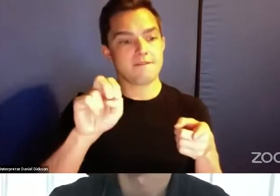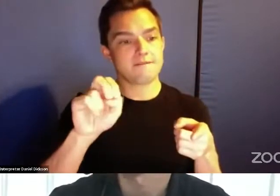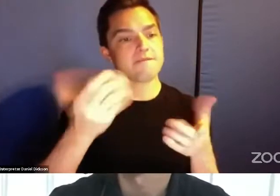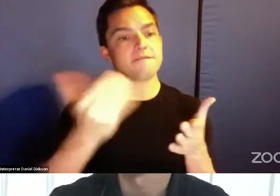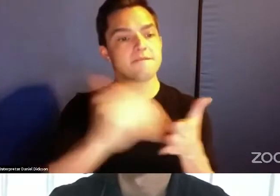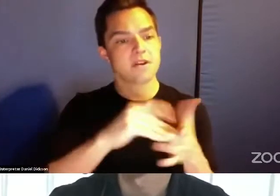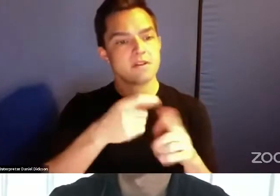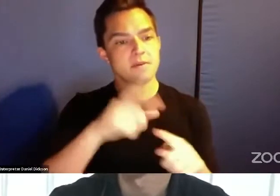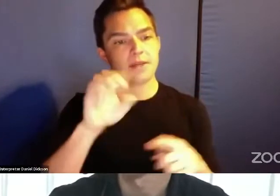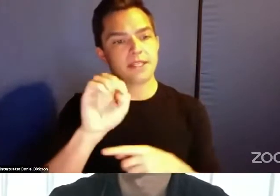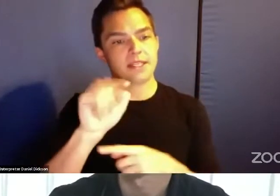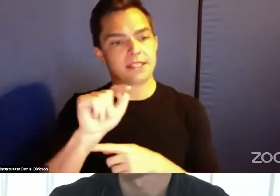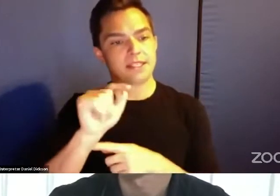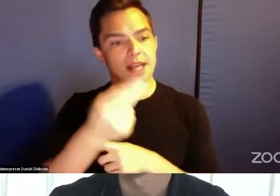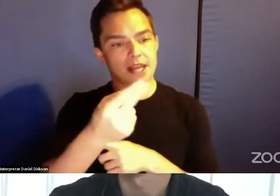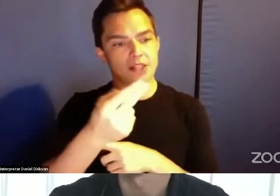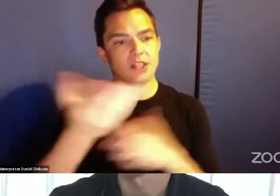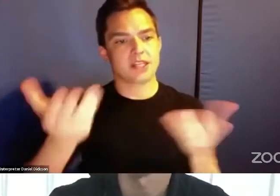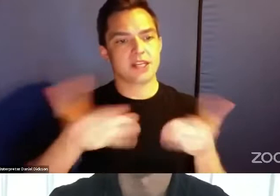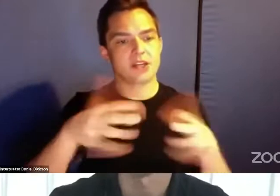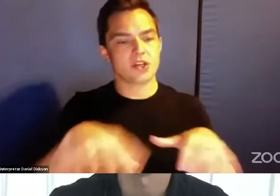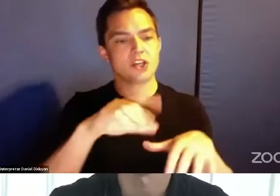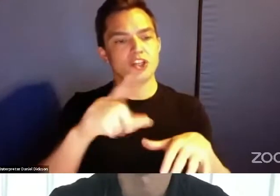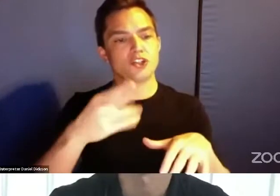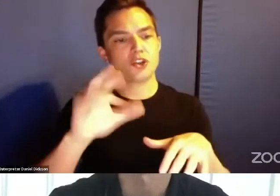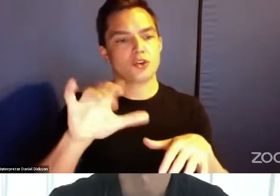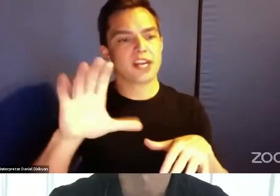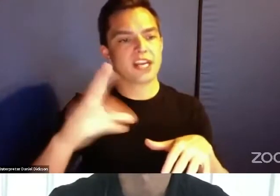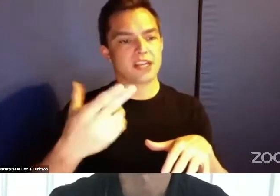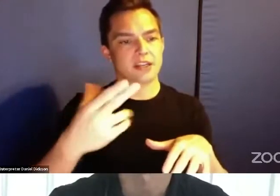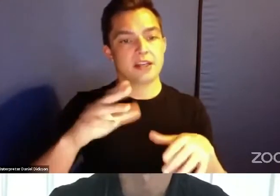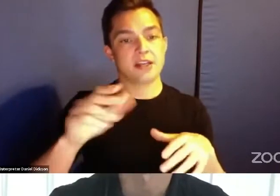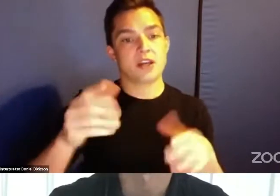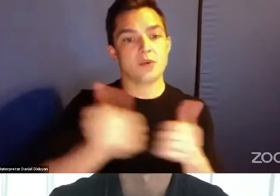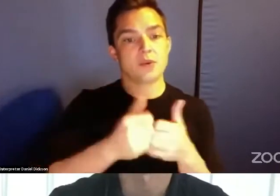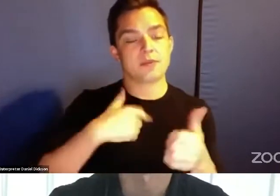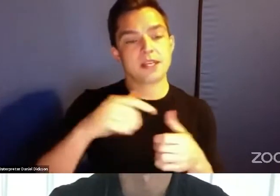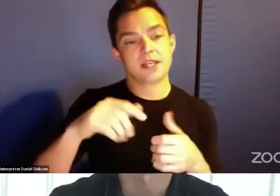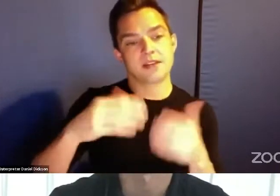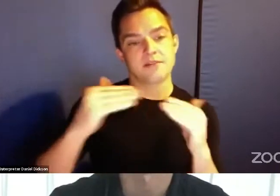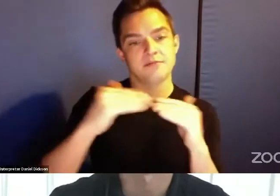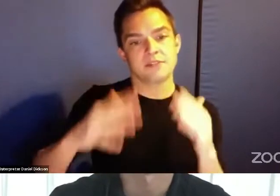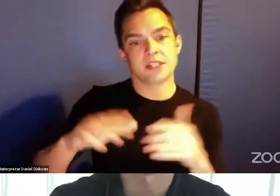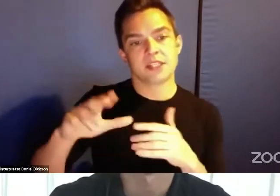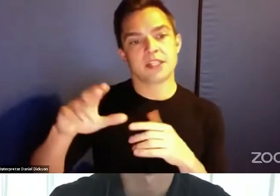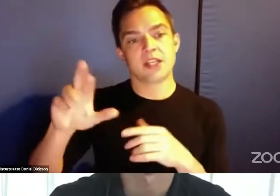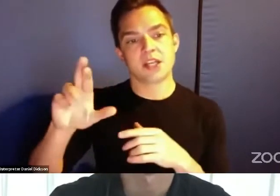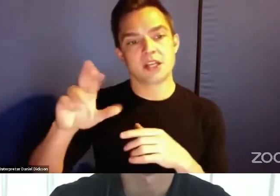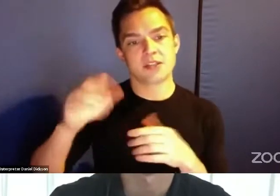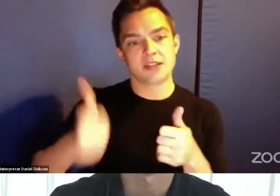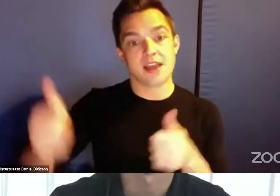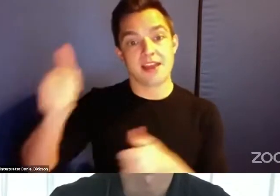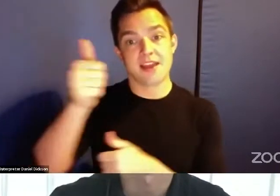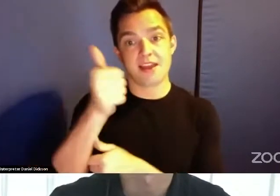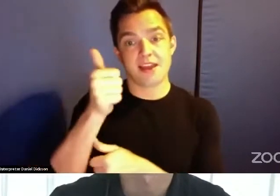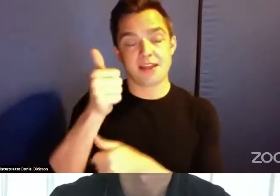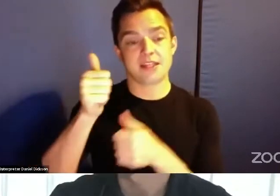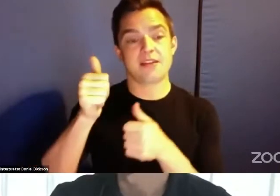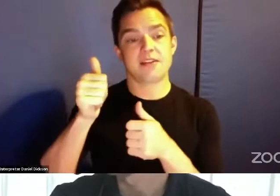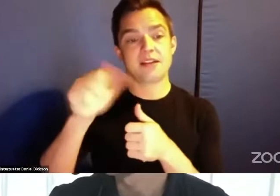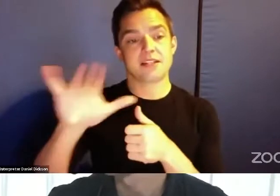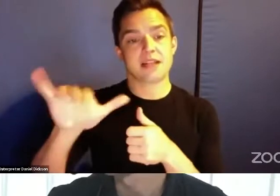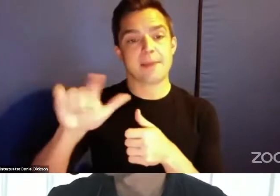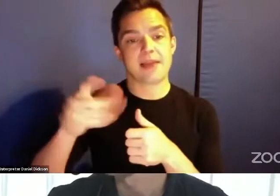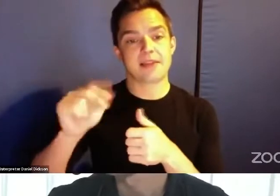here in Zurich. And joining myself, Nick Fellows, in the commentary box is the head of the CYBATHLON project and also